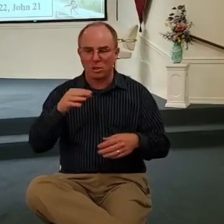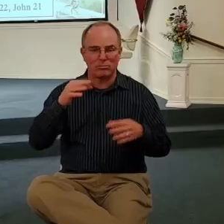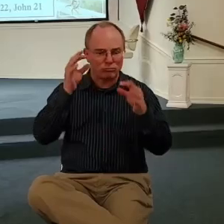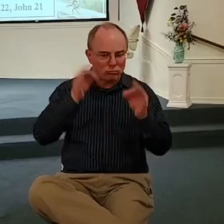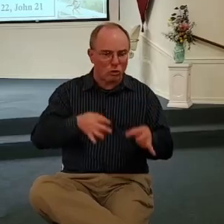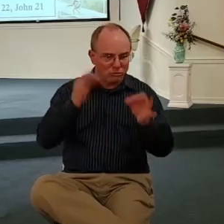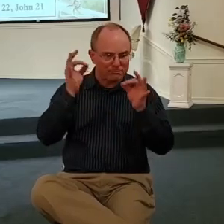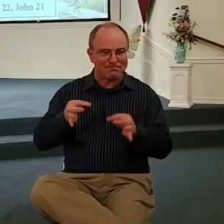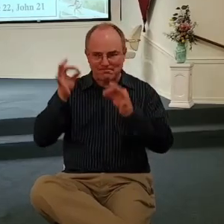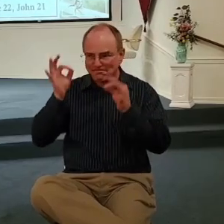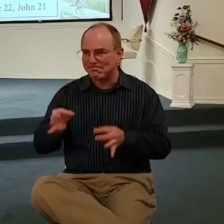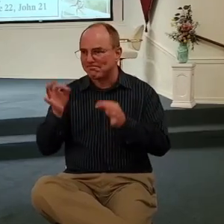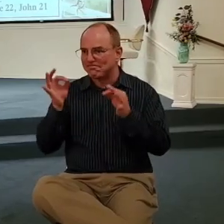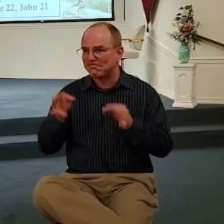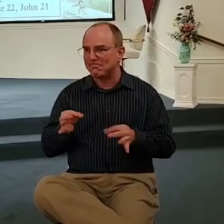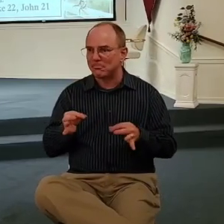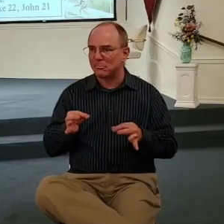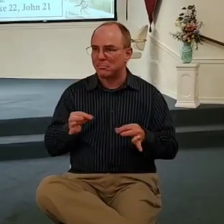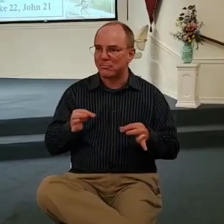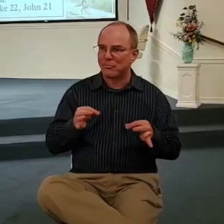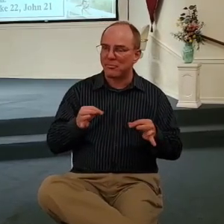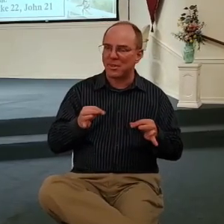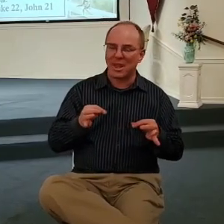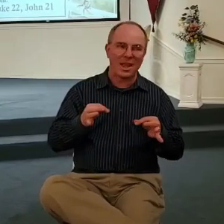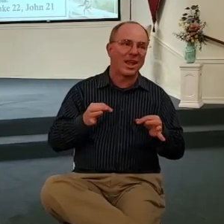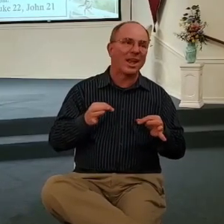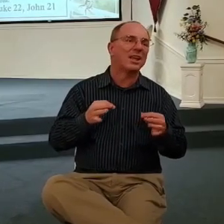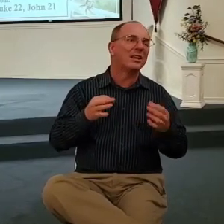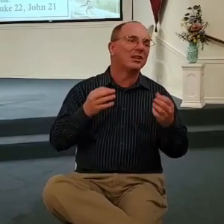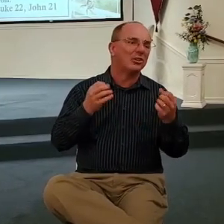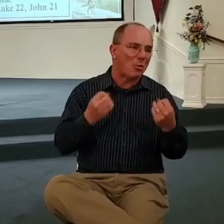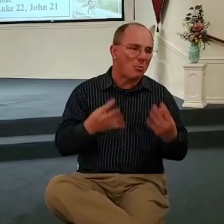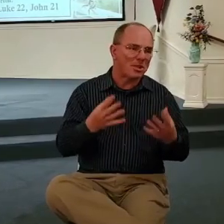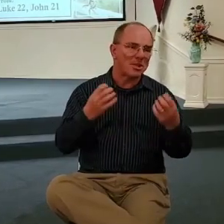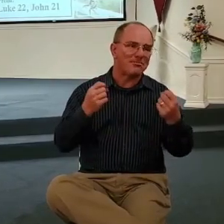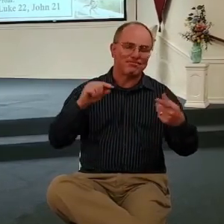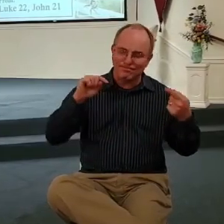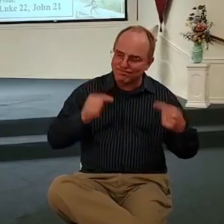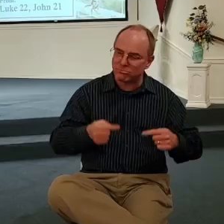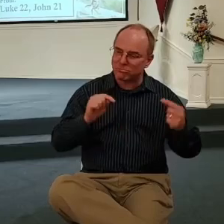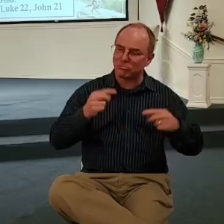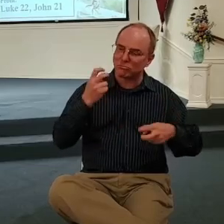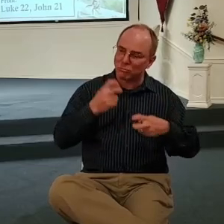leaving a trail of brokenness behind us.